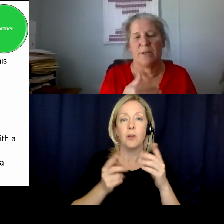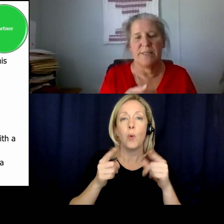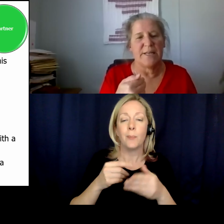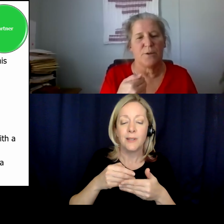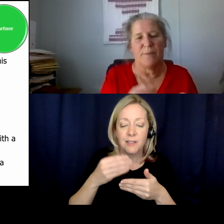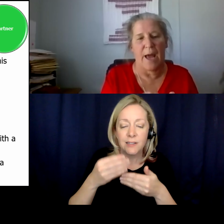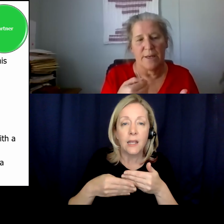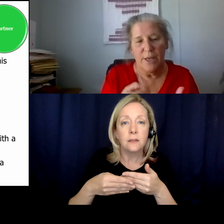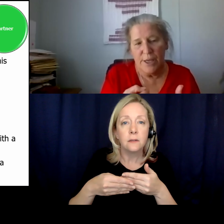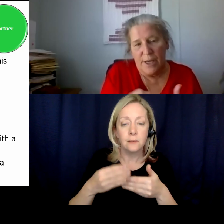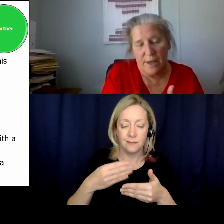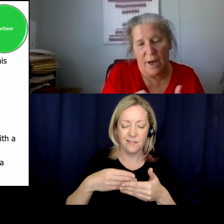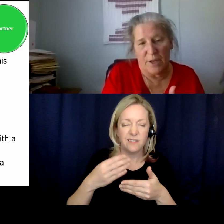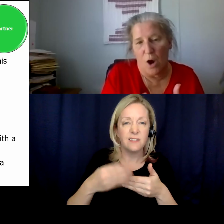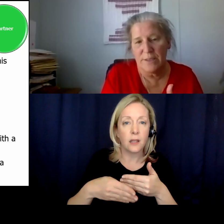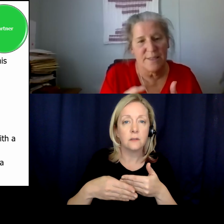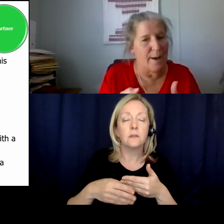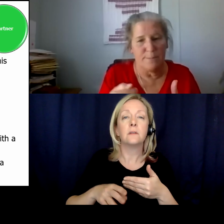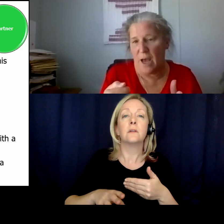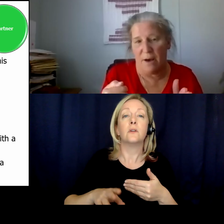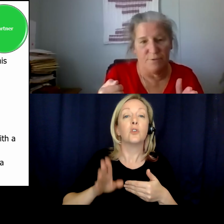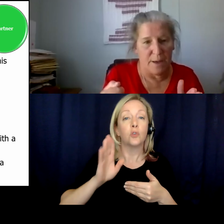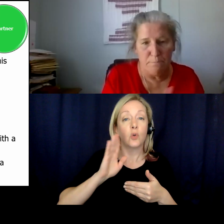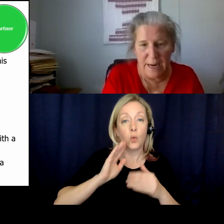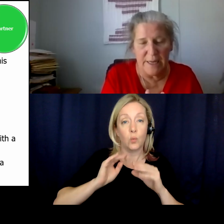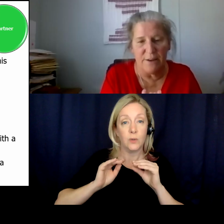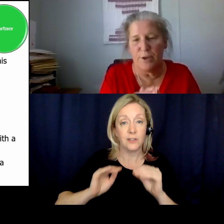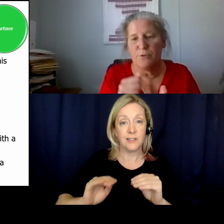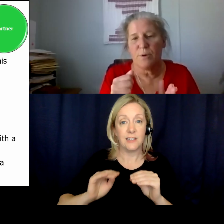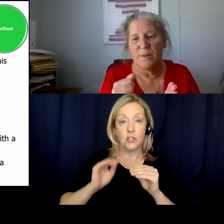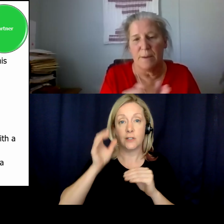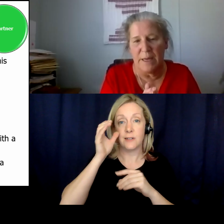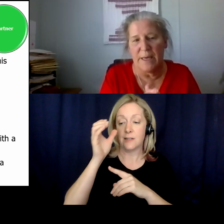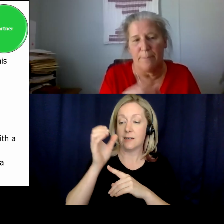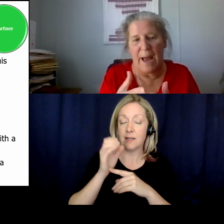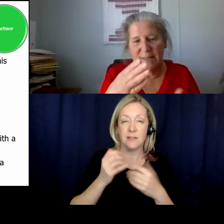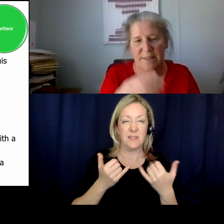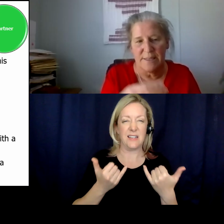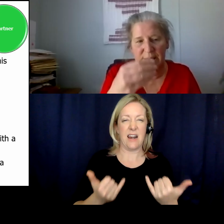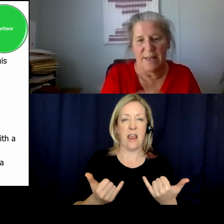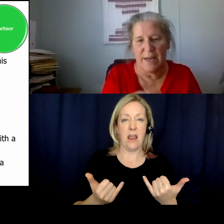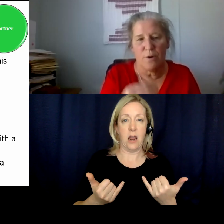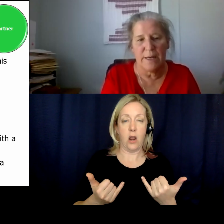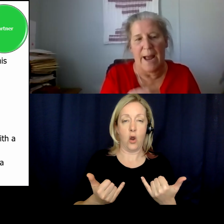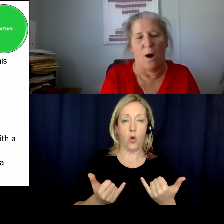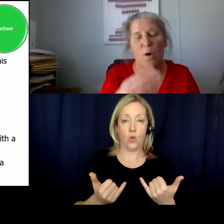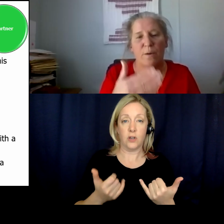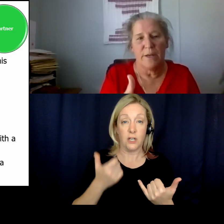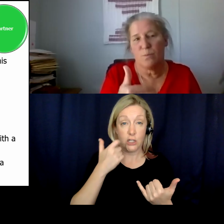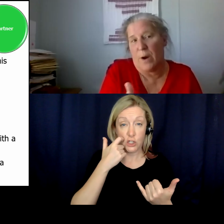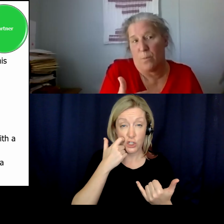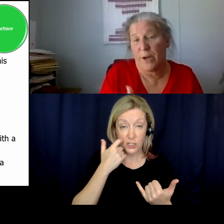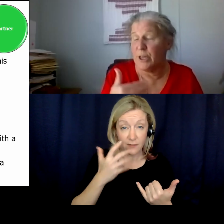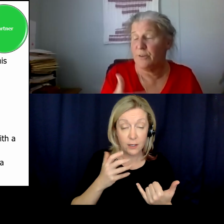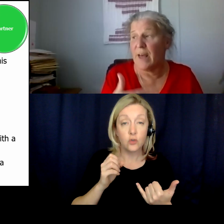that. I'm going to teach them that the concepts of the immediate future and the immediate past. This is the here and now,